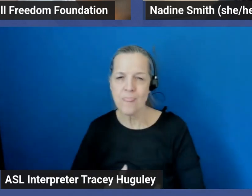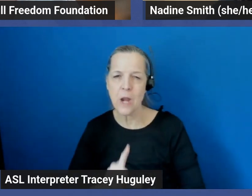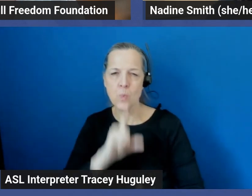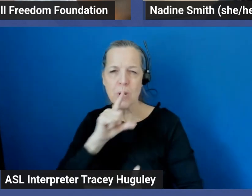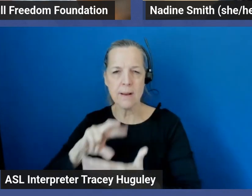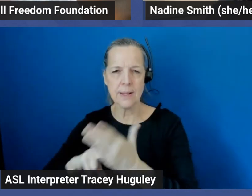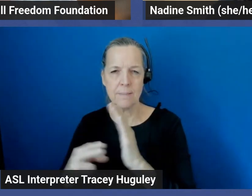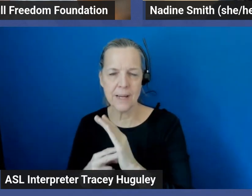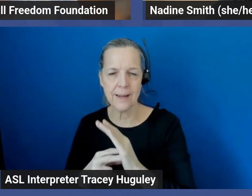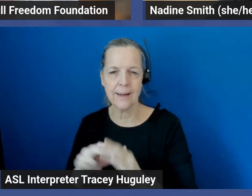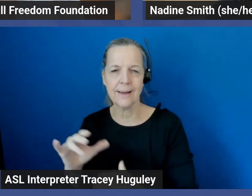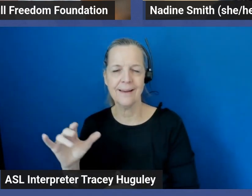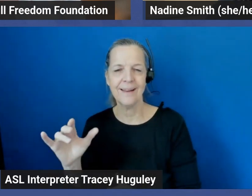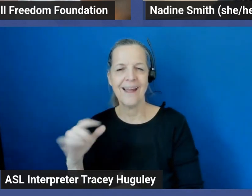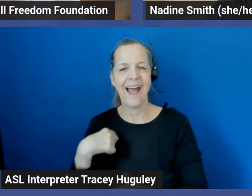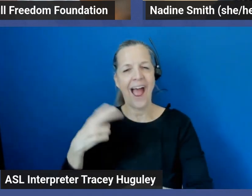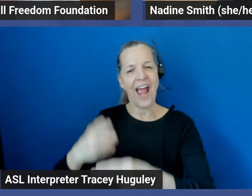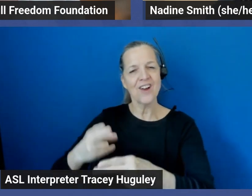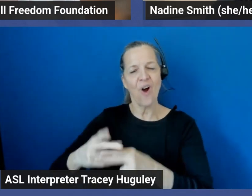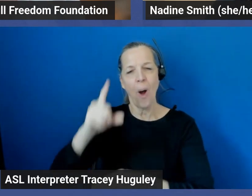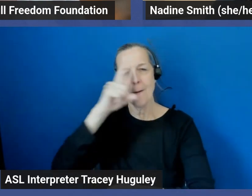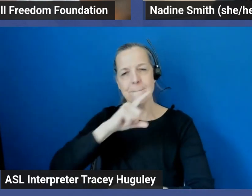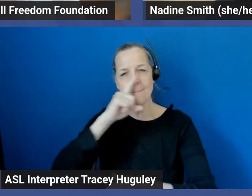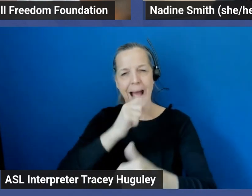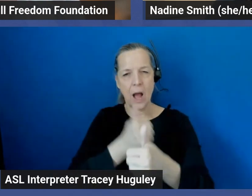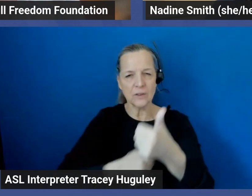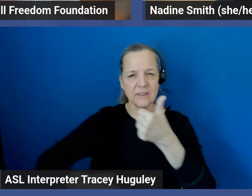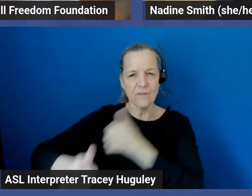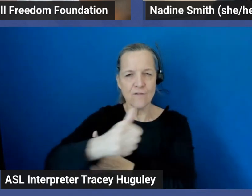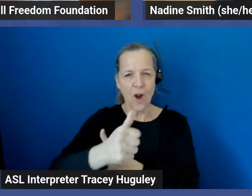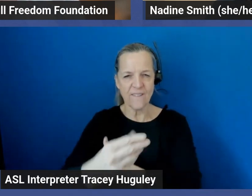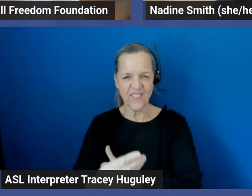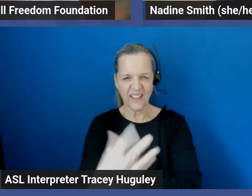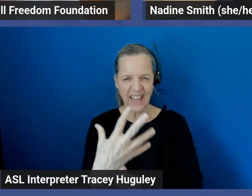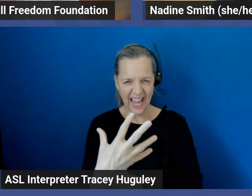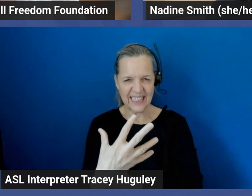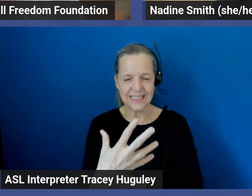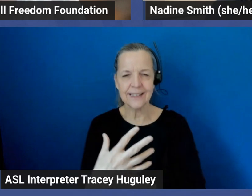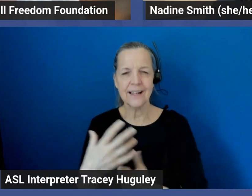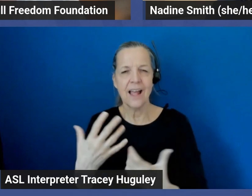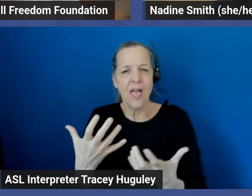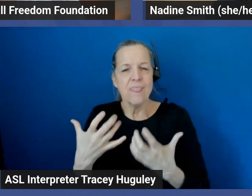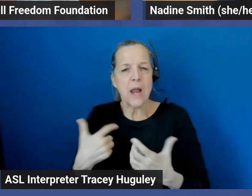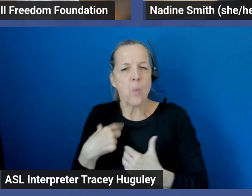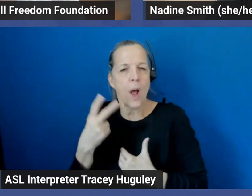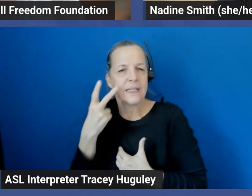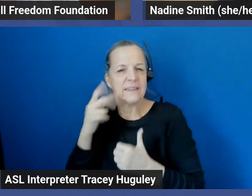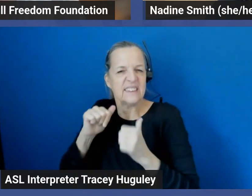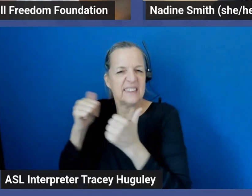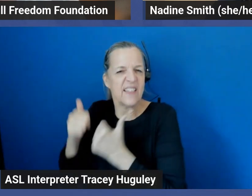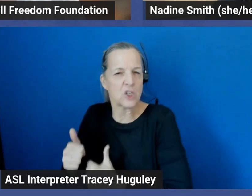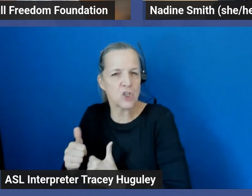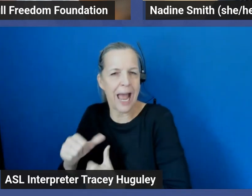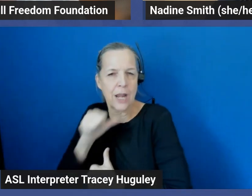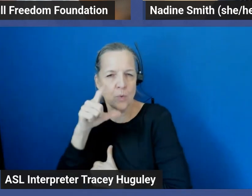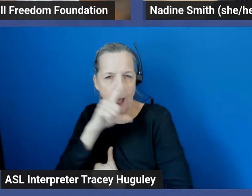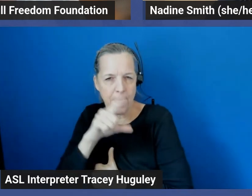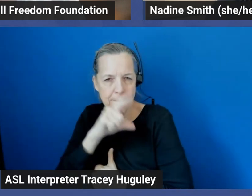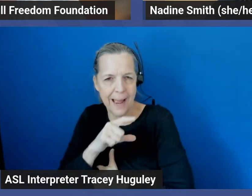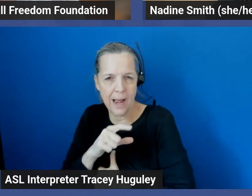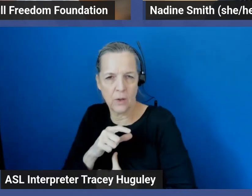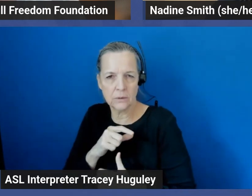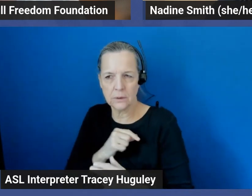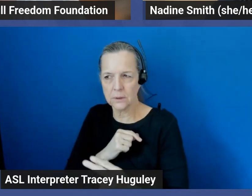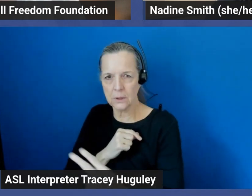it the mouse in front of the flashlight. Right. Like, they want us to look at the shadow, not the mouse. They want us to see them